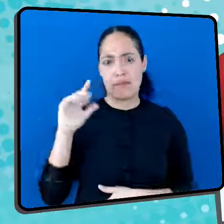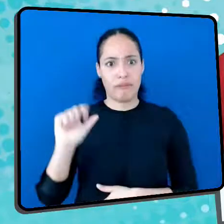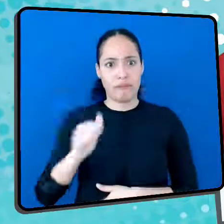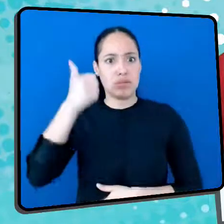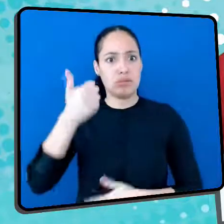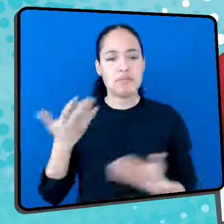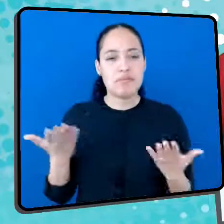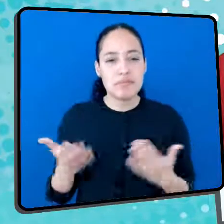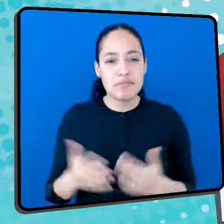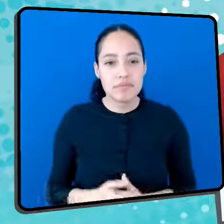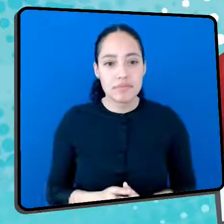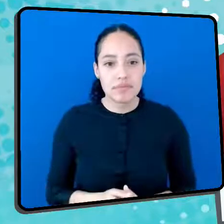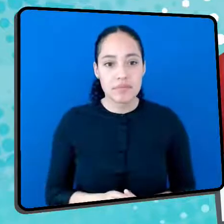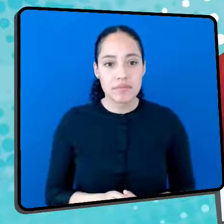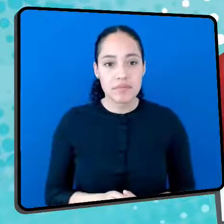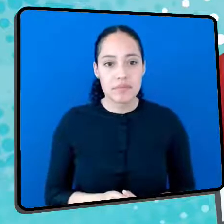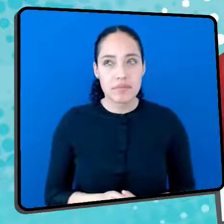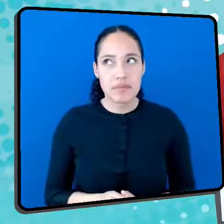C.